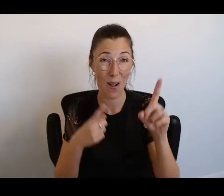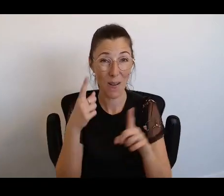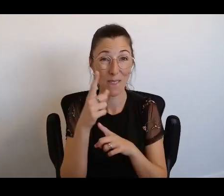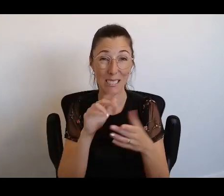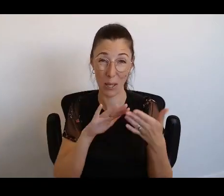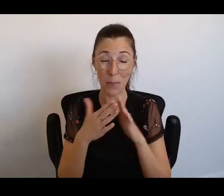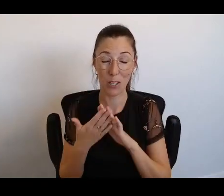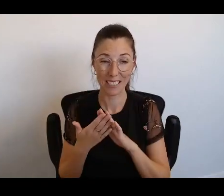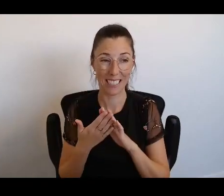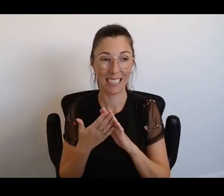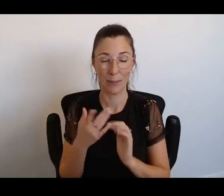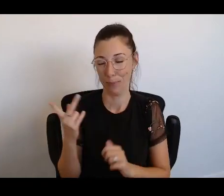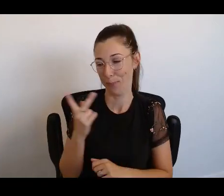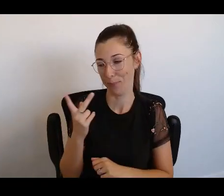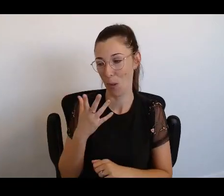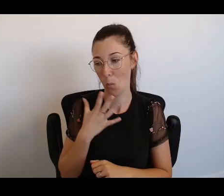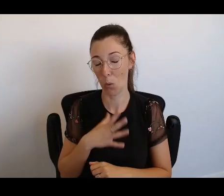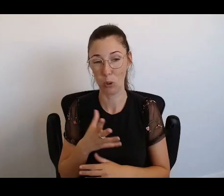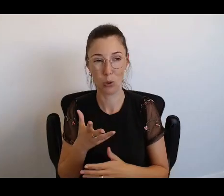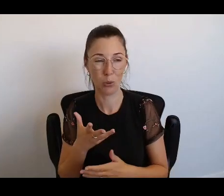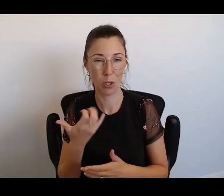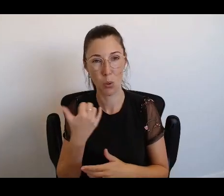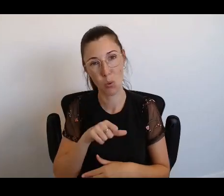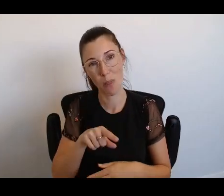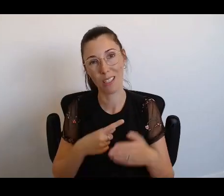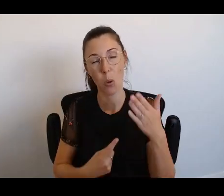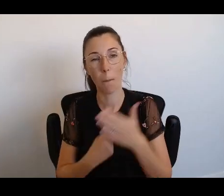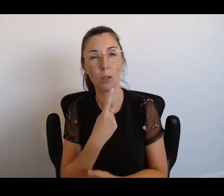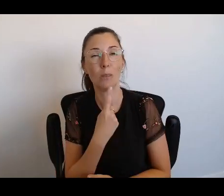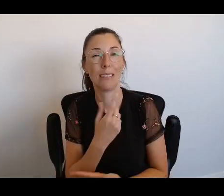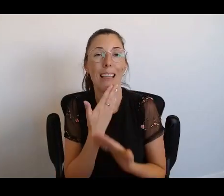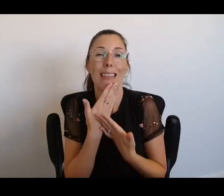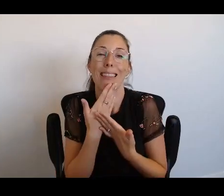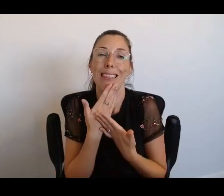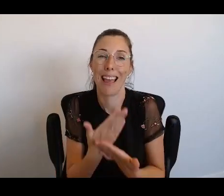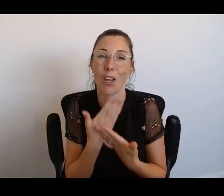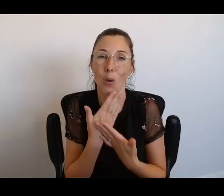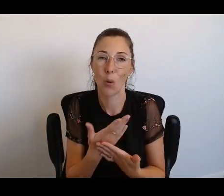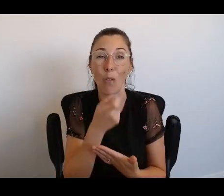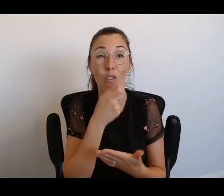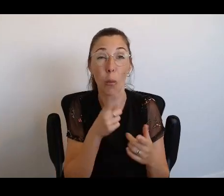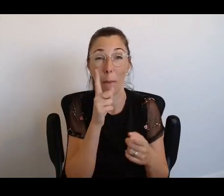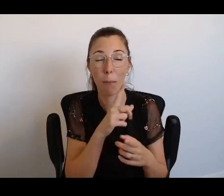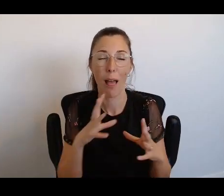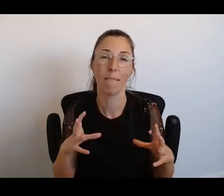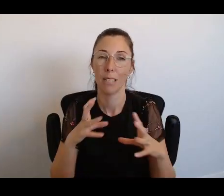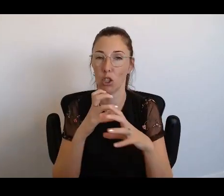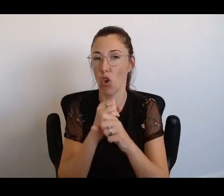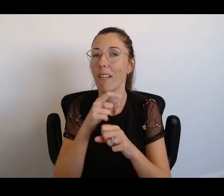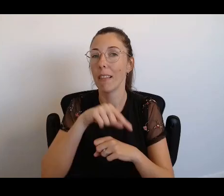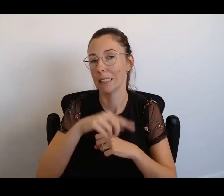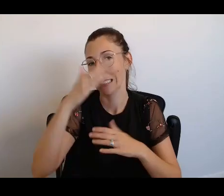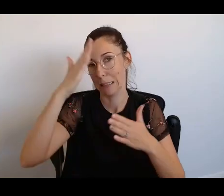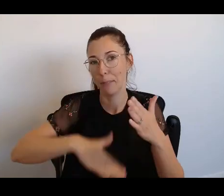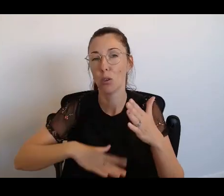to take this opportunity to say a few thank yous and just to finish off this incredible experience that we've all